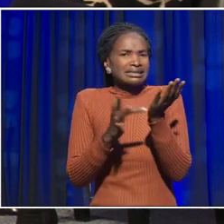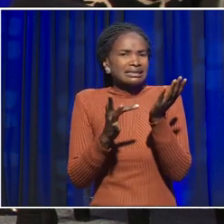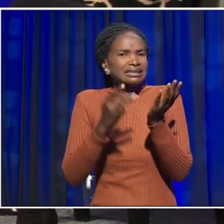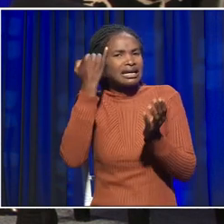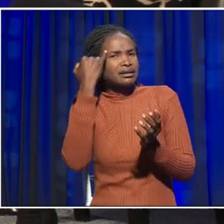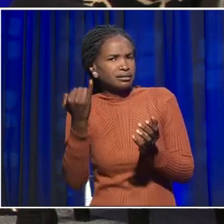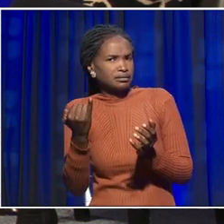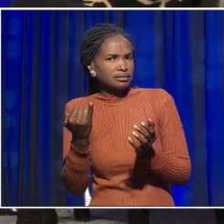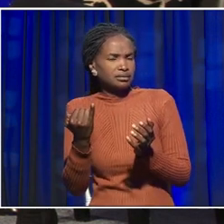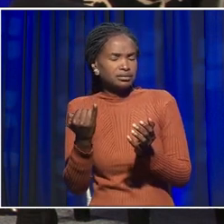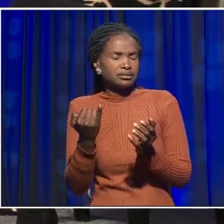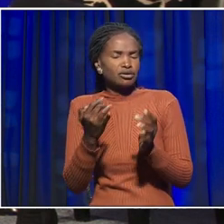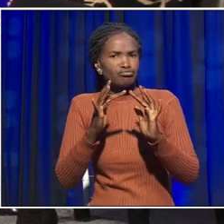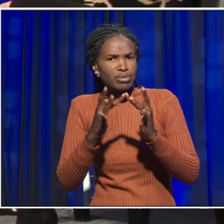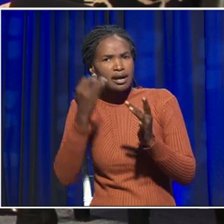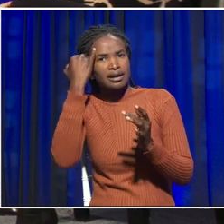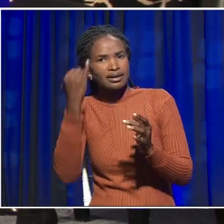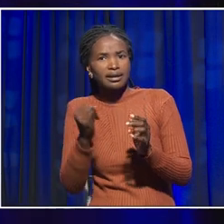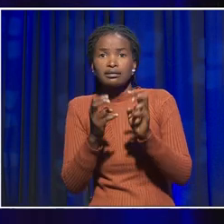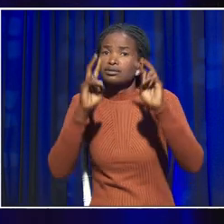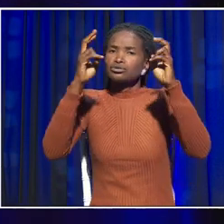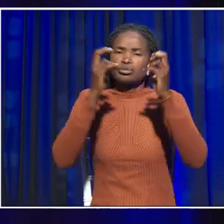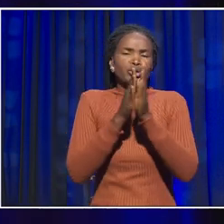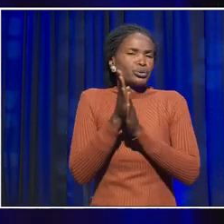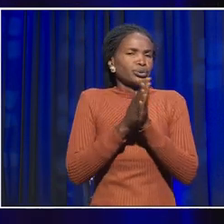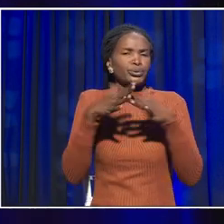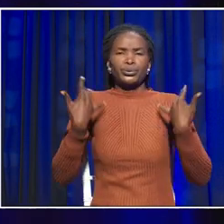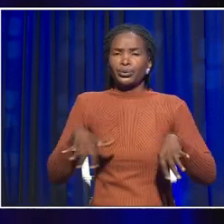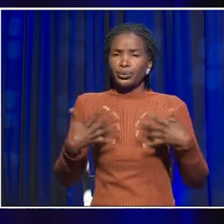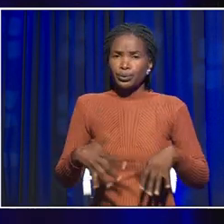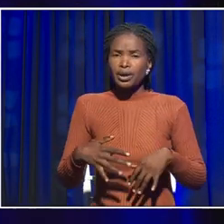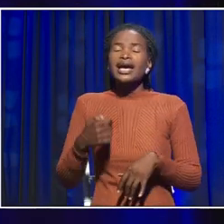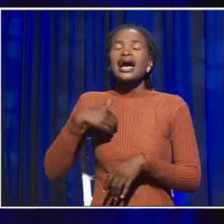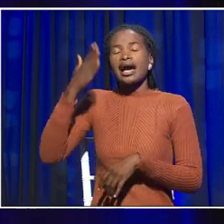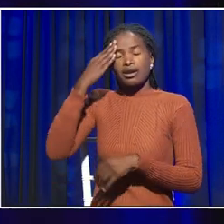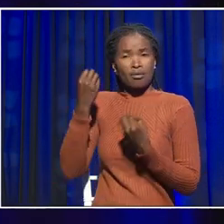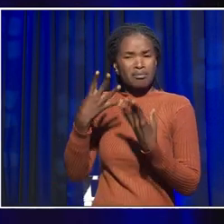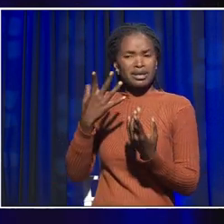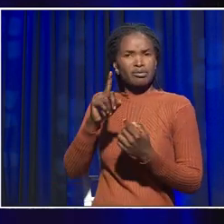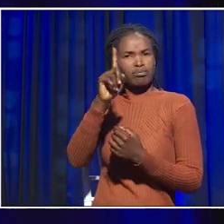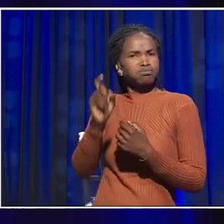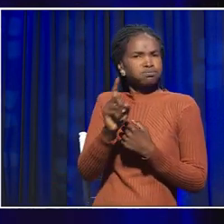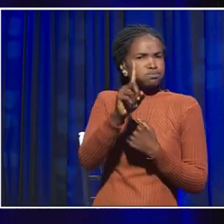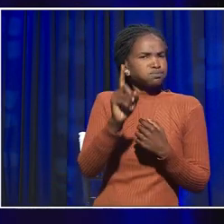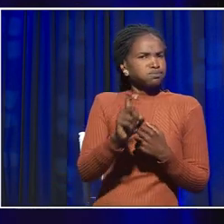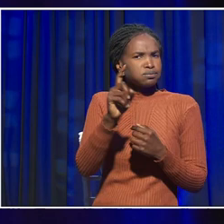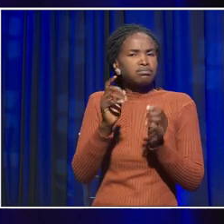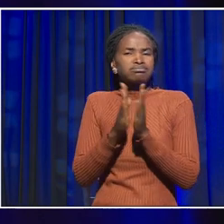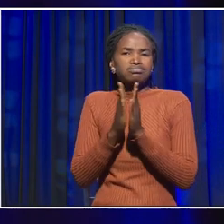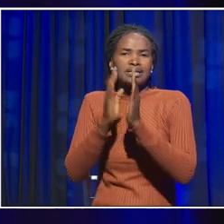an important and interesting topic it is. And I know many have asked that we